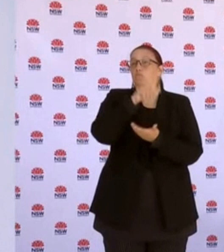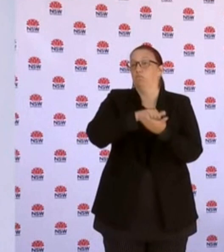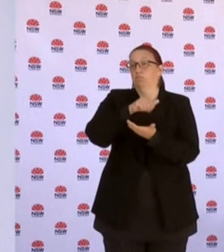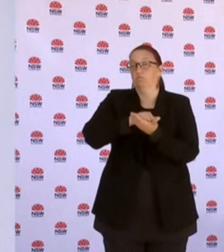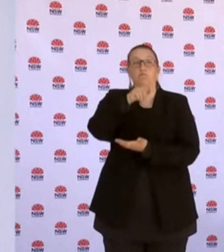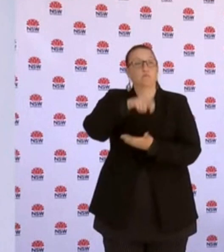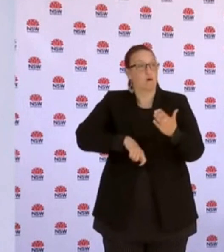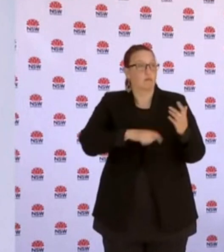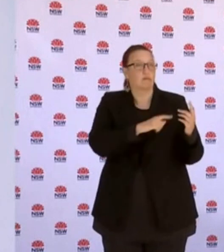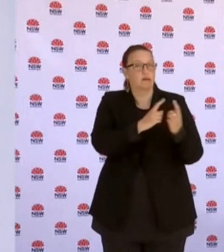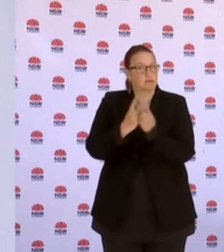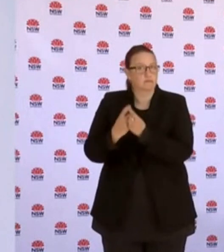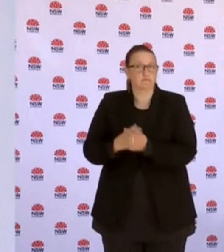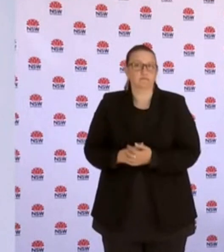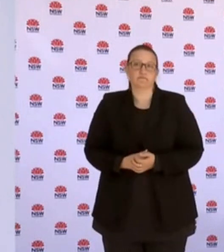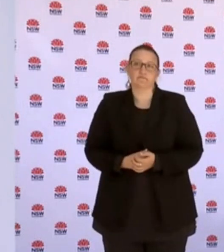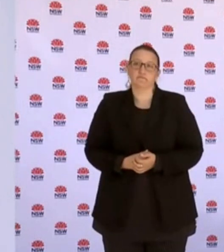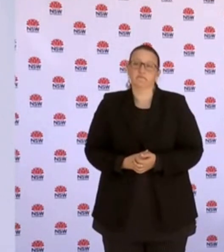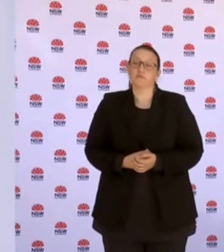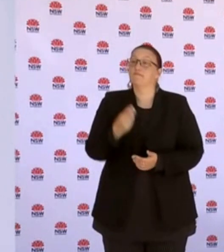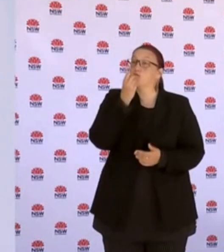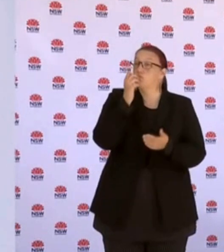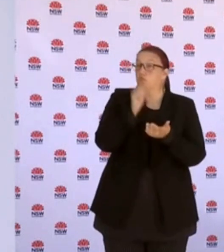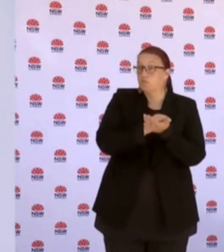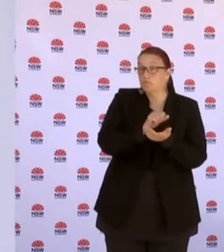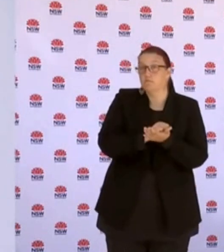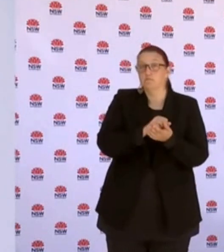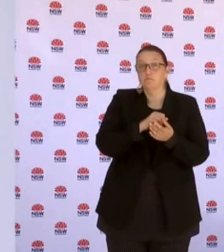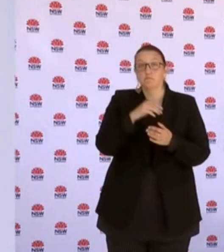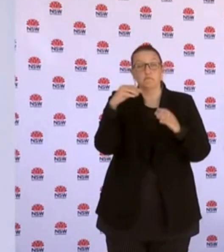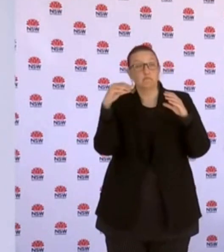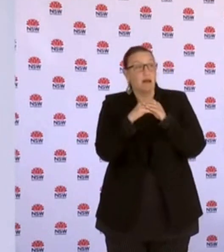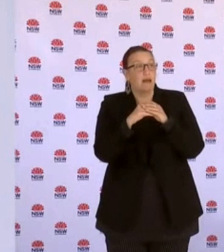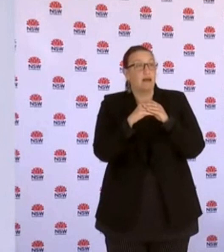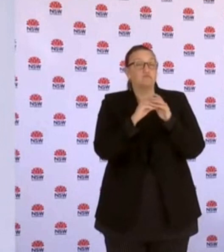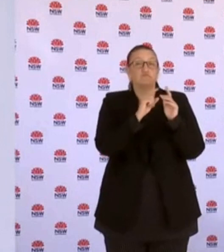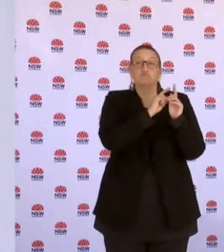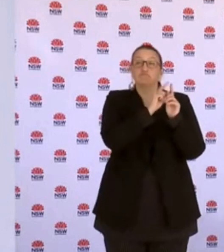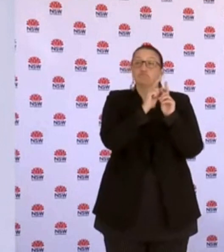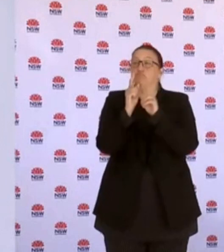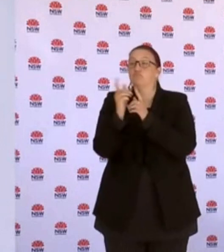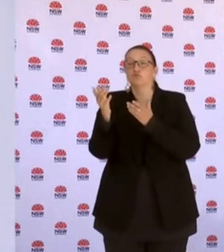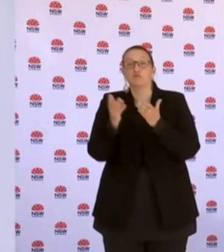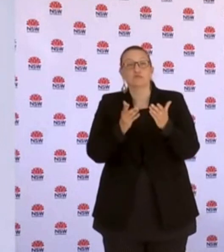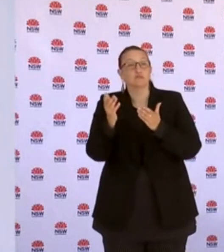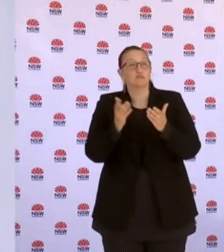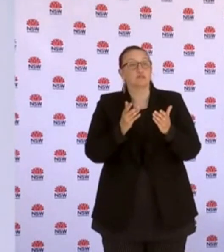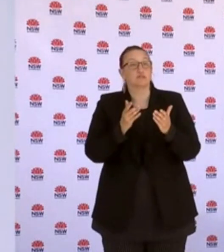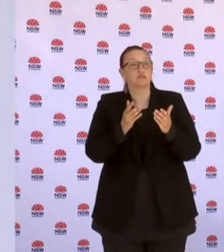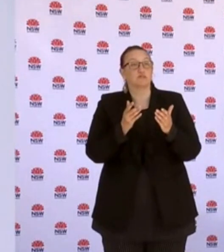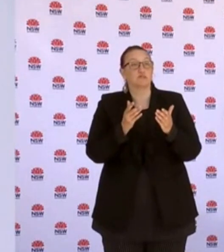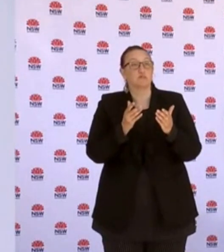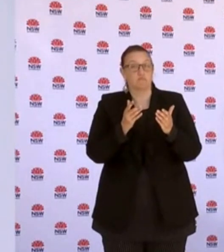the sorts of settings like supermarkets, banks, those sort of services, it's pleasing when you go through the exposure